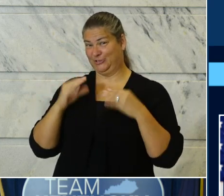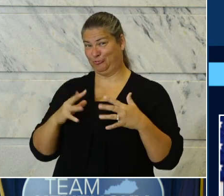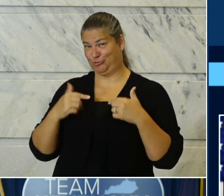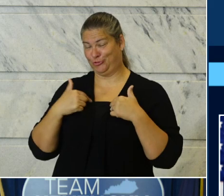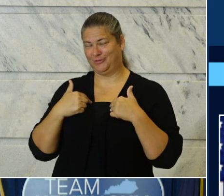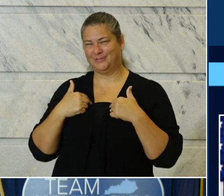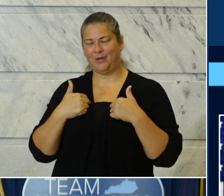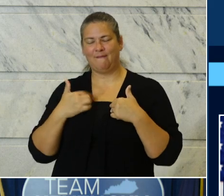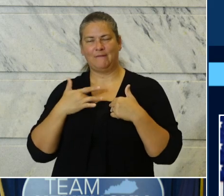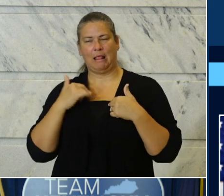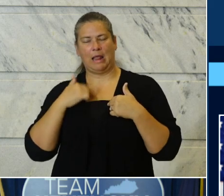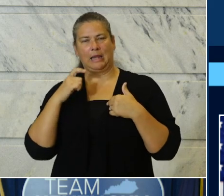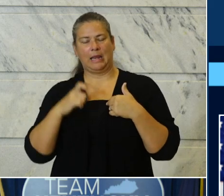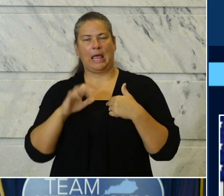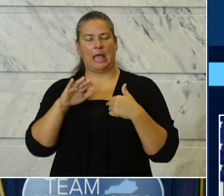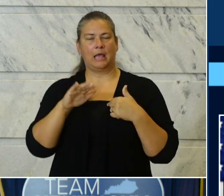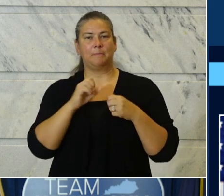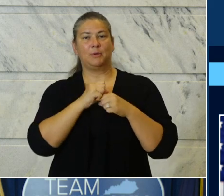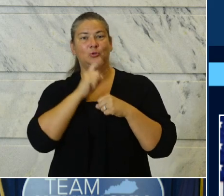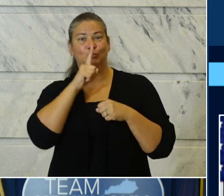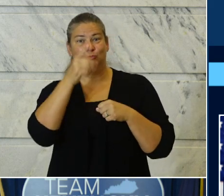And so make sure that you go to